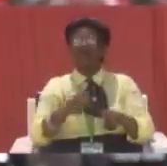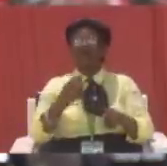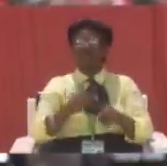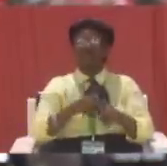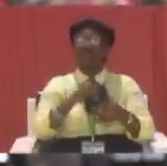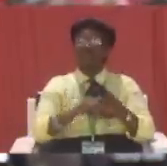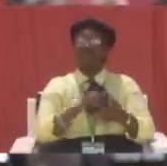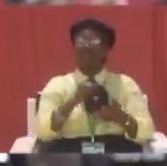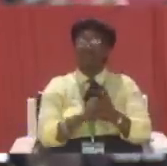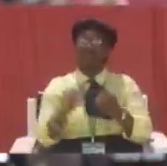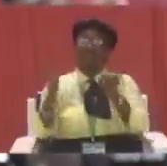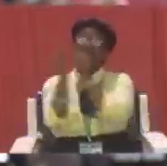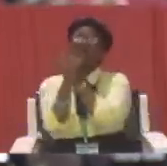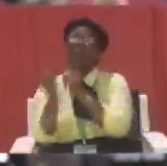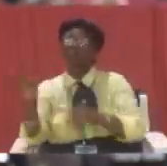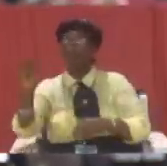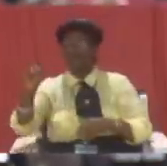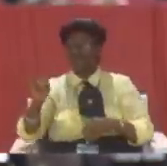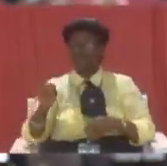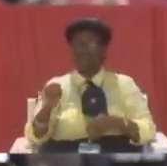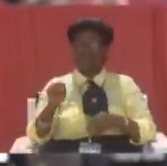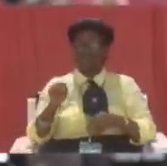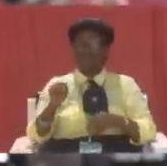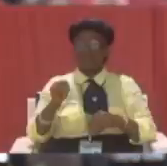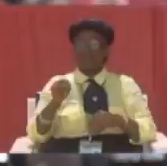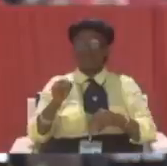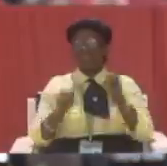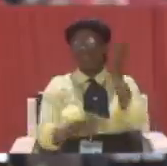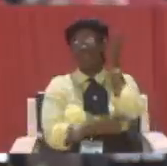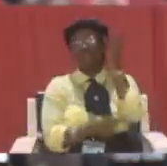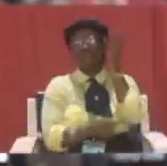Abraham was not just a sign, it was a wonder.